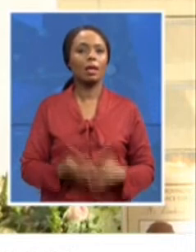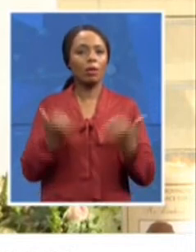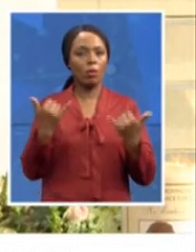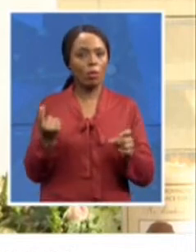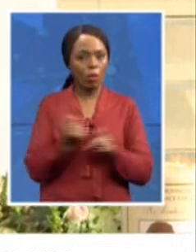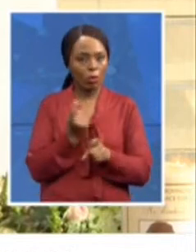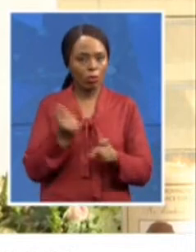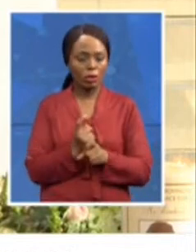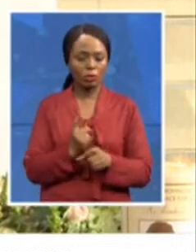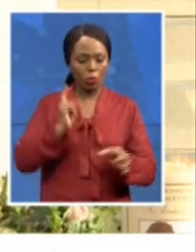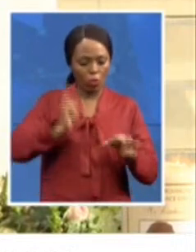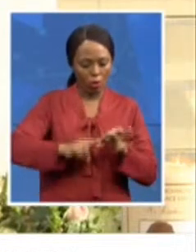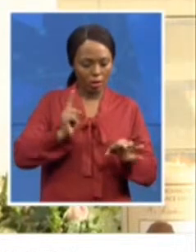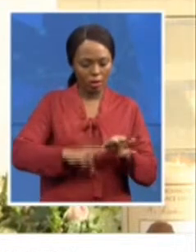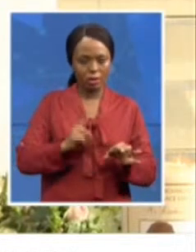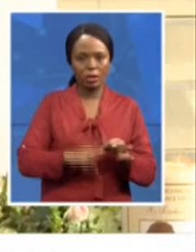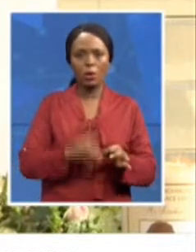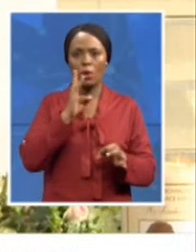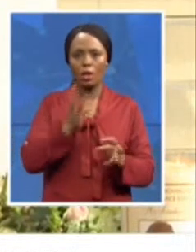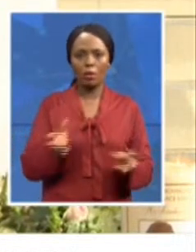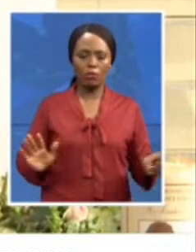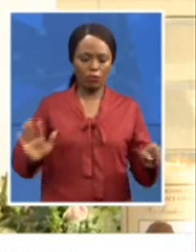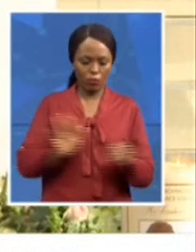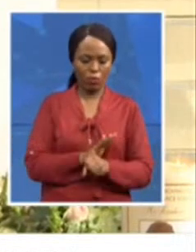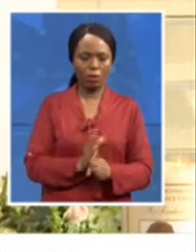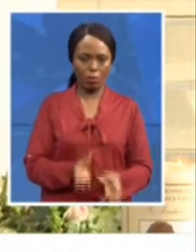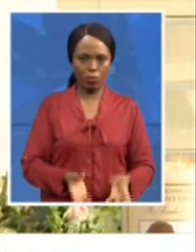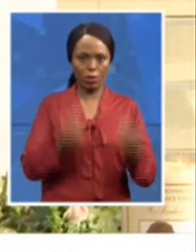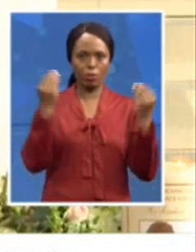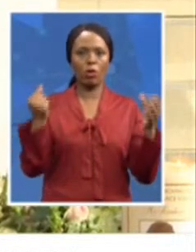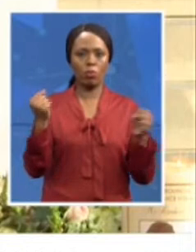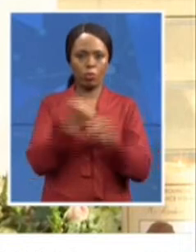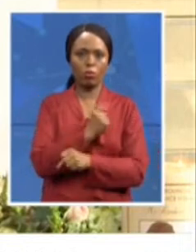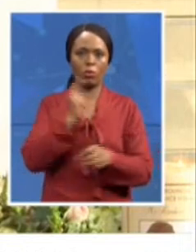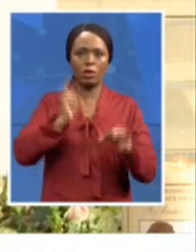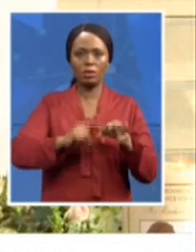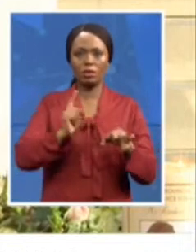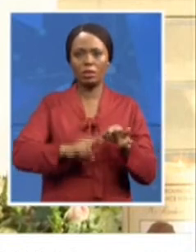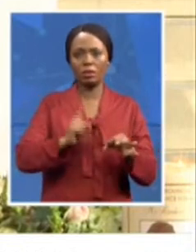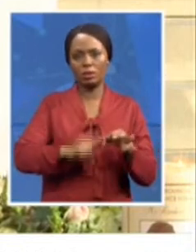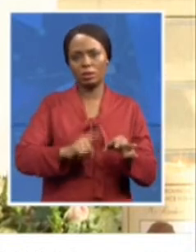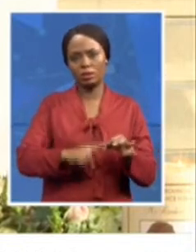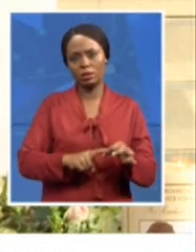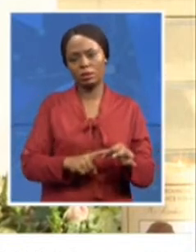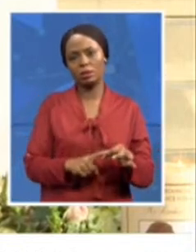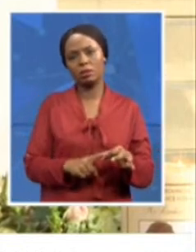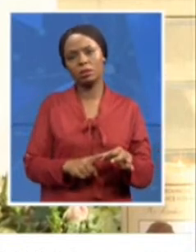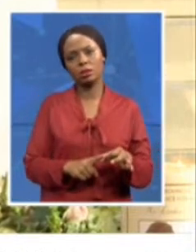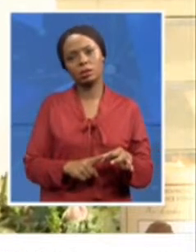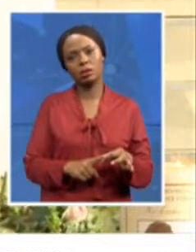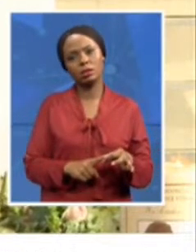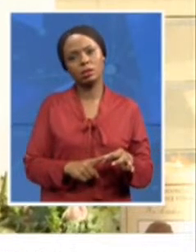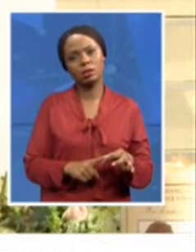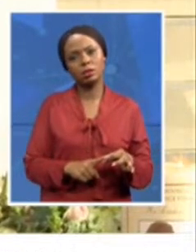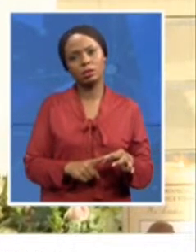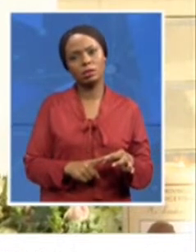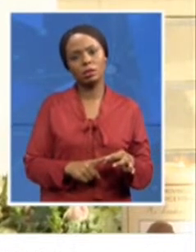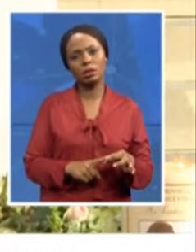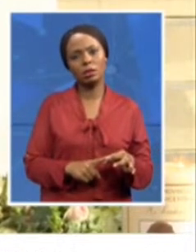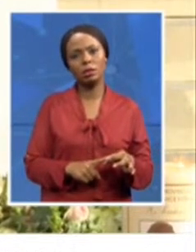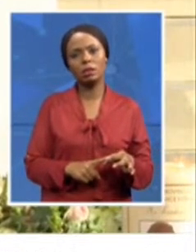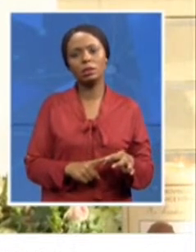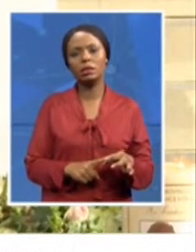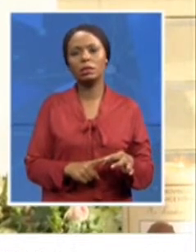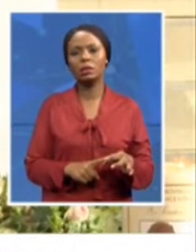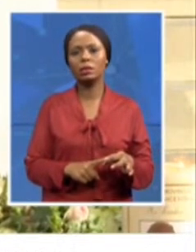grandmother. She would detail what is incorrect with every stitch, hem, or ingredient. I